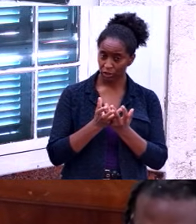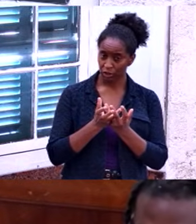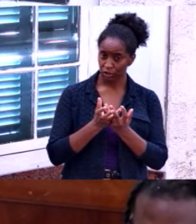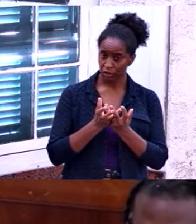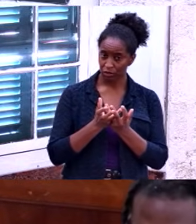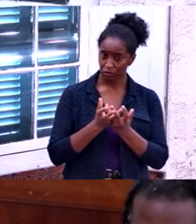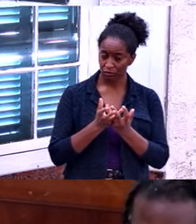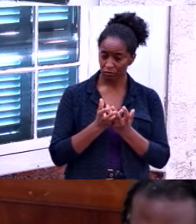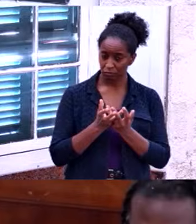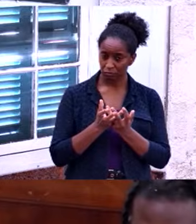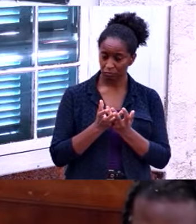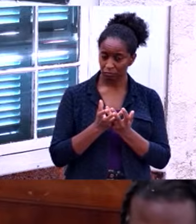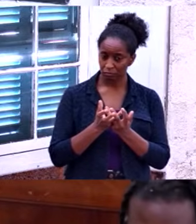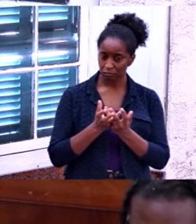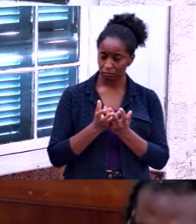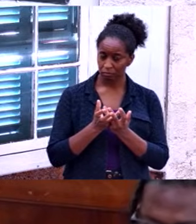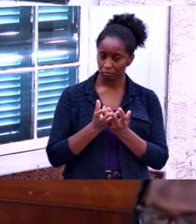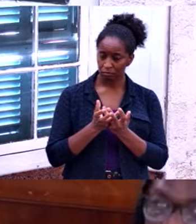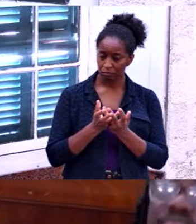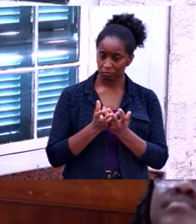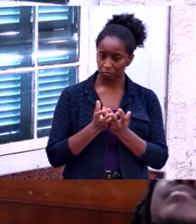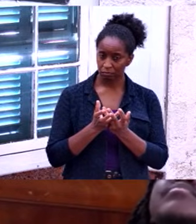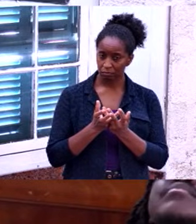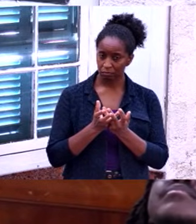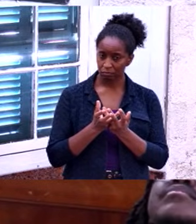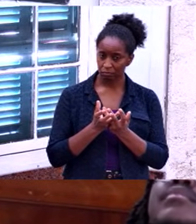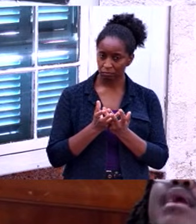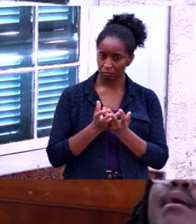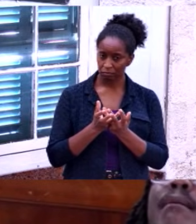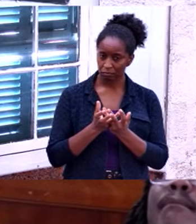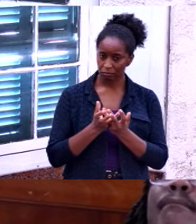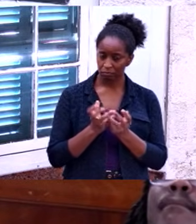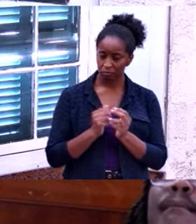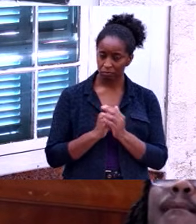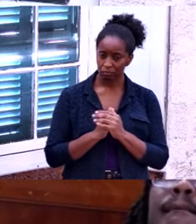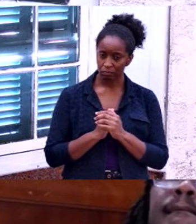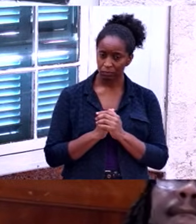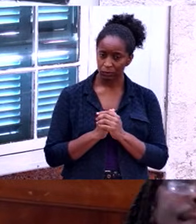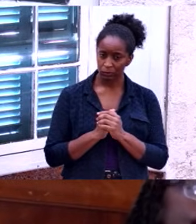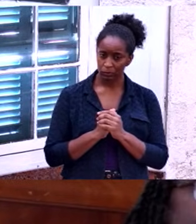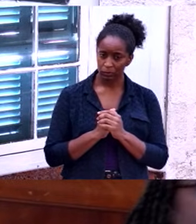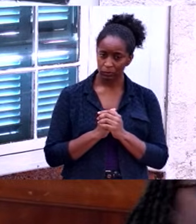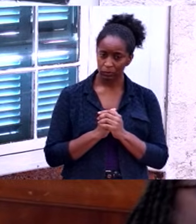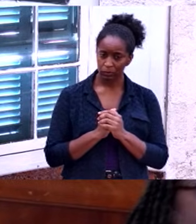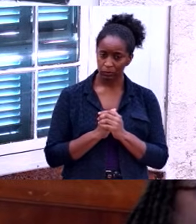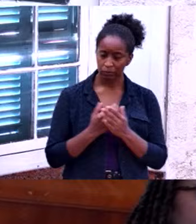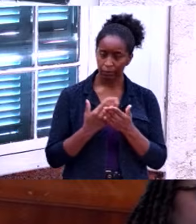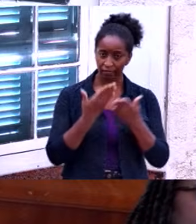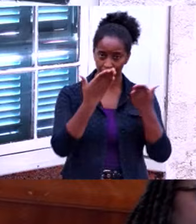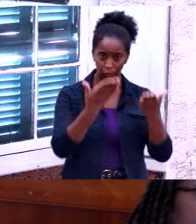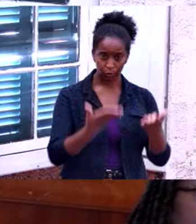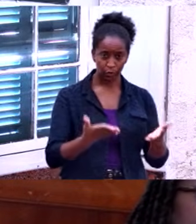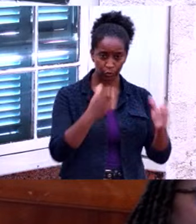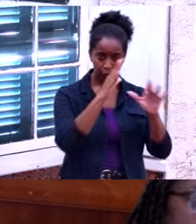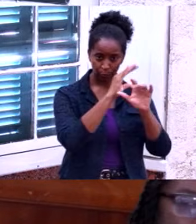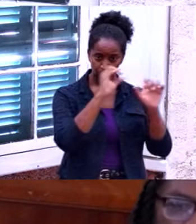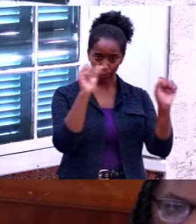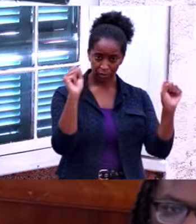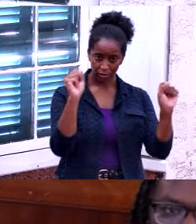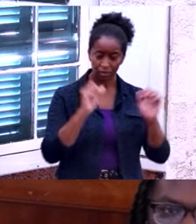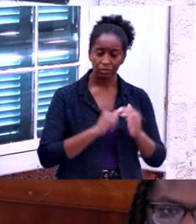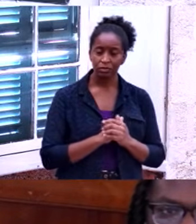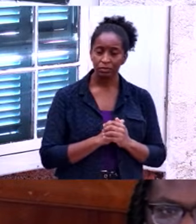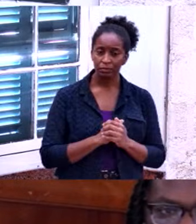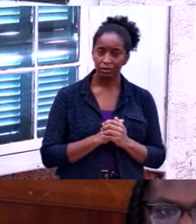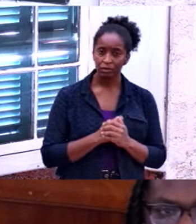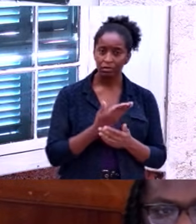change automatically requires the change of boundaries that occurred to you, Mr. President, when you were a member of Parliament, where you lost a significant segment of your